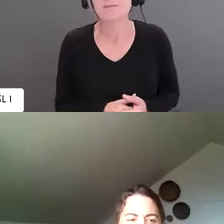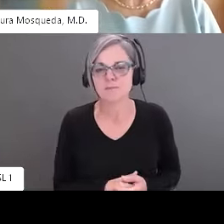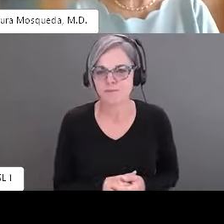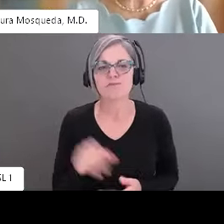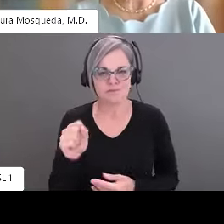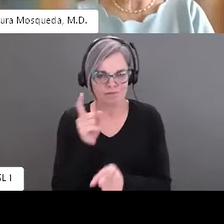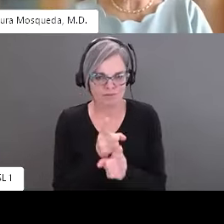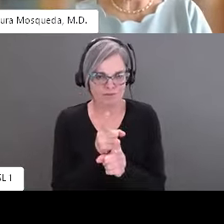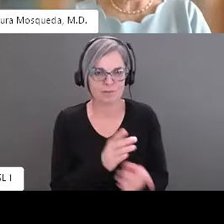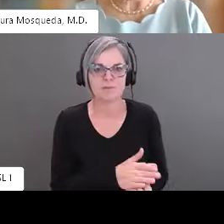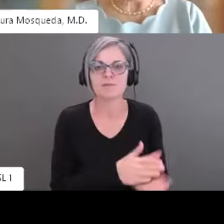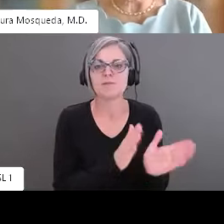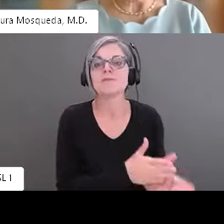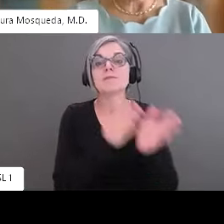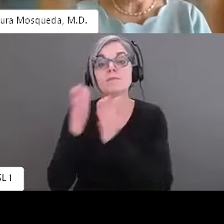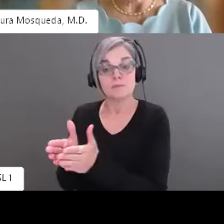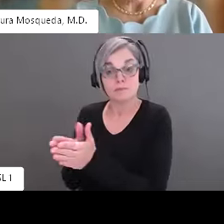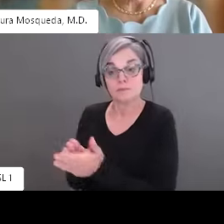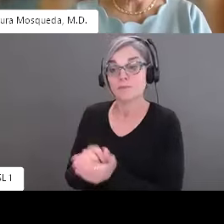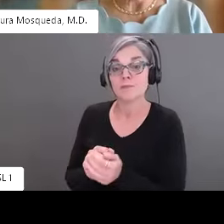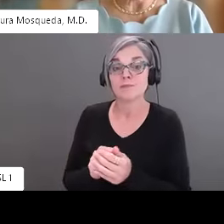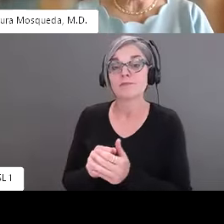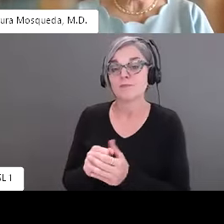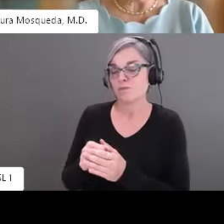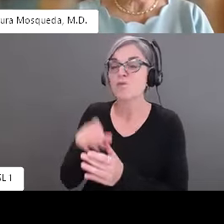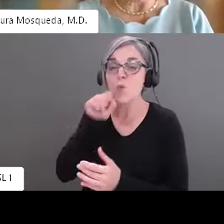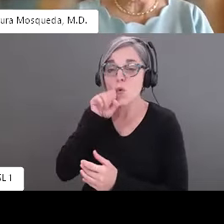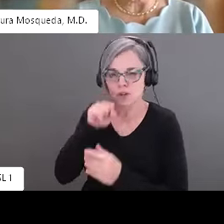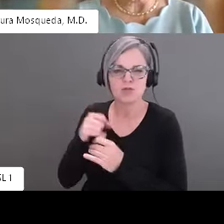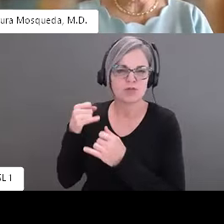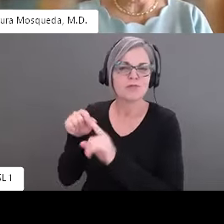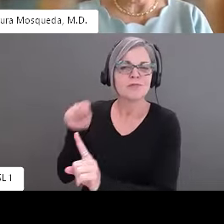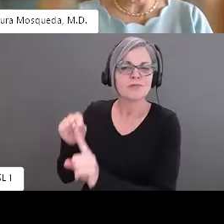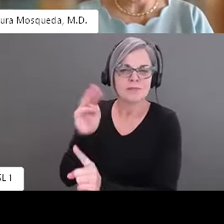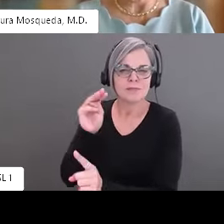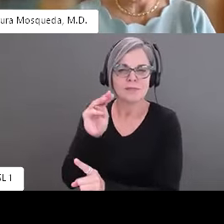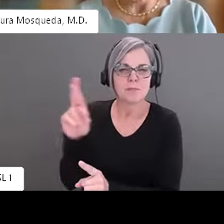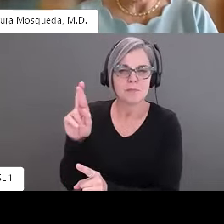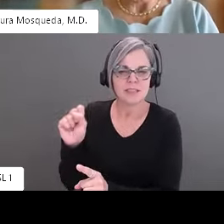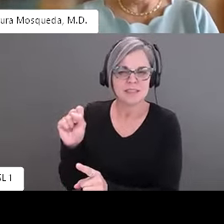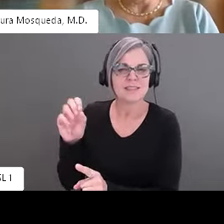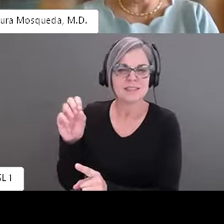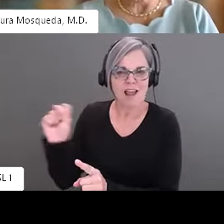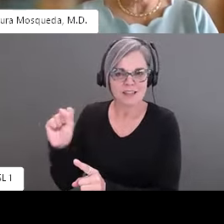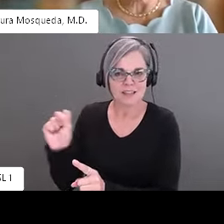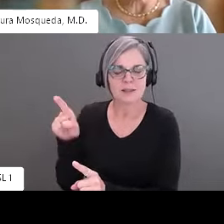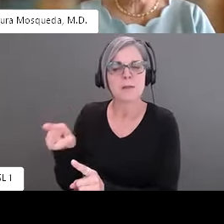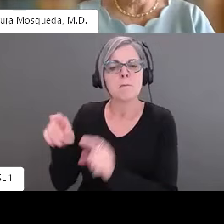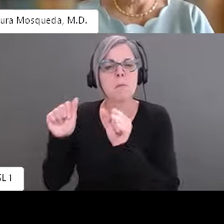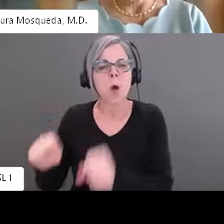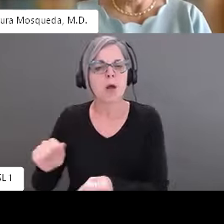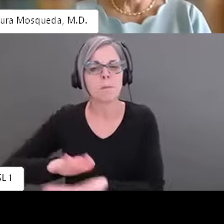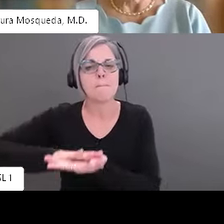that worries us about Mrs. S that might make her likely to be abusive? Overly